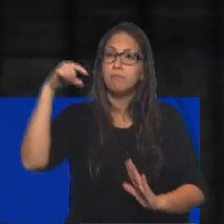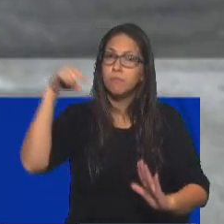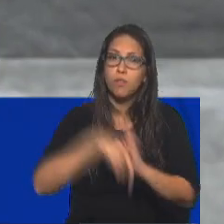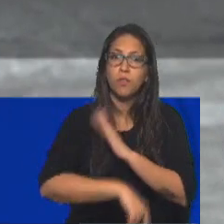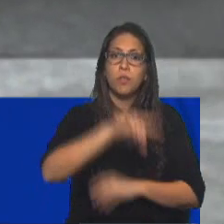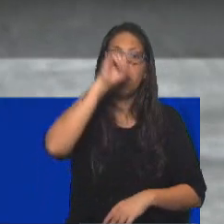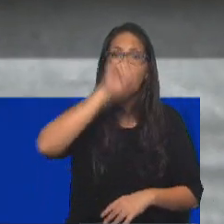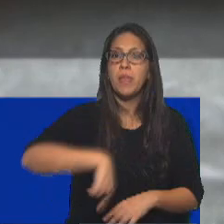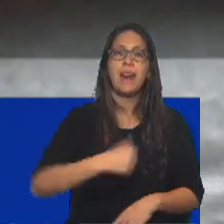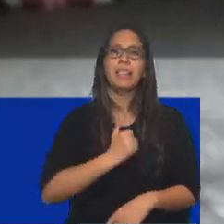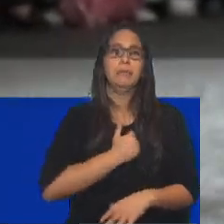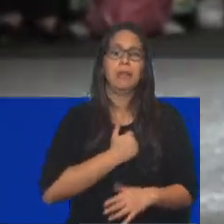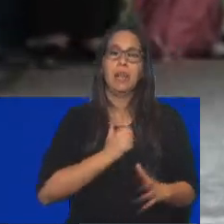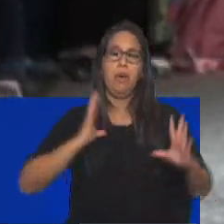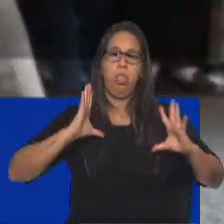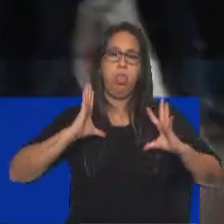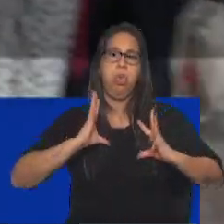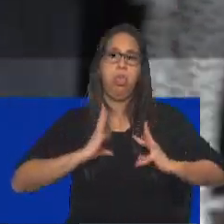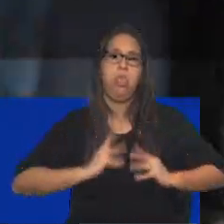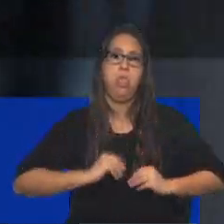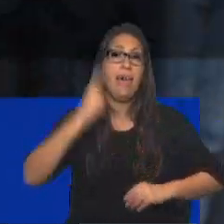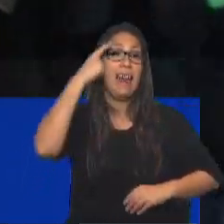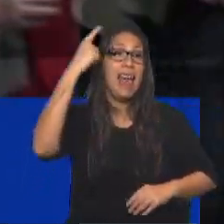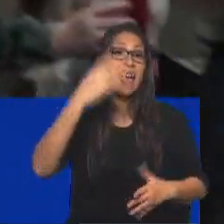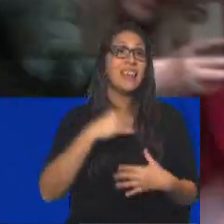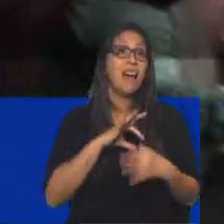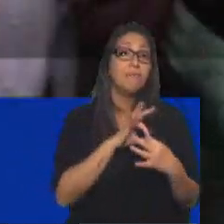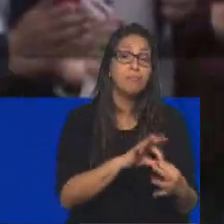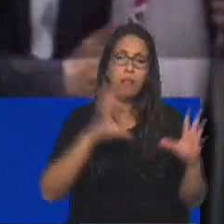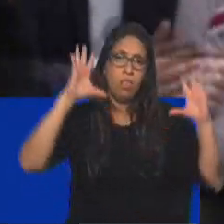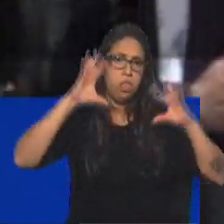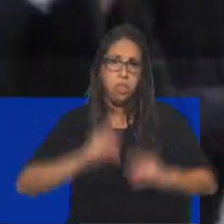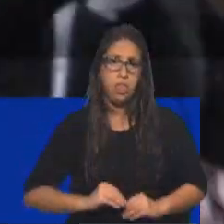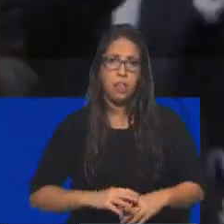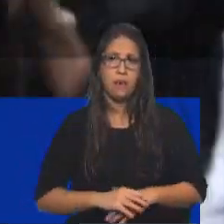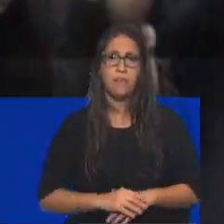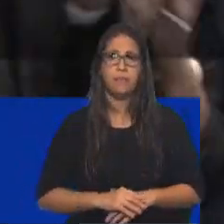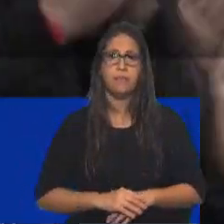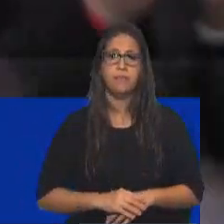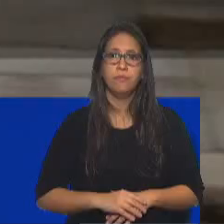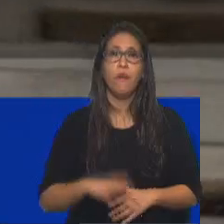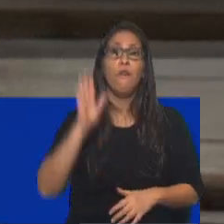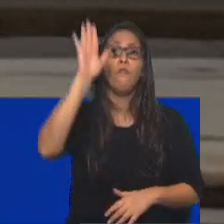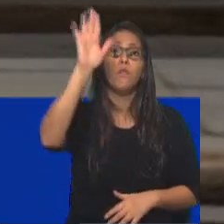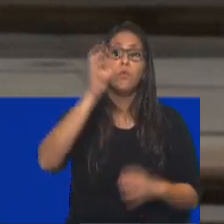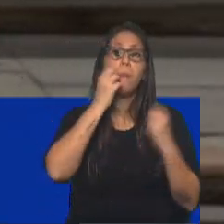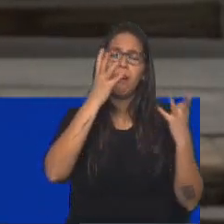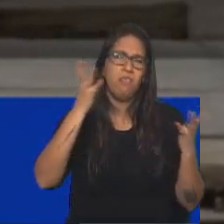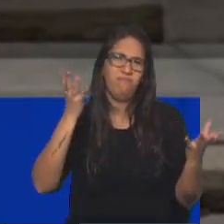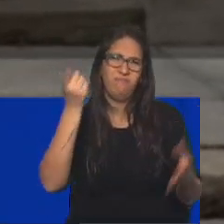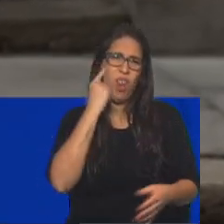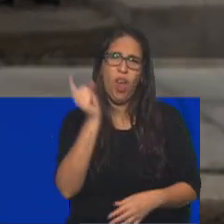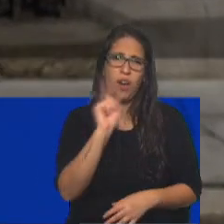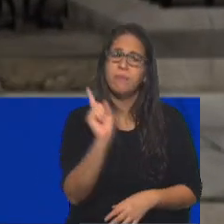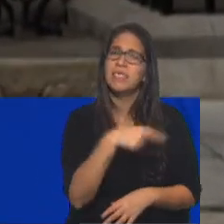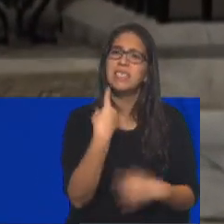away of the hope, the spirit, the belief in a better future, that we need